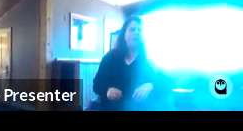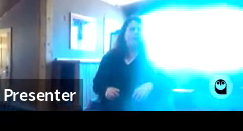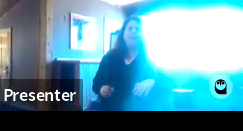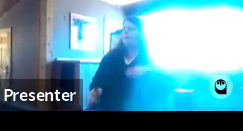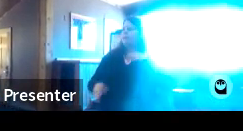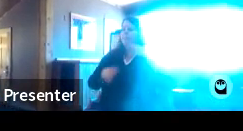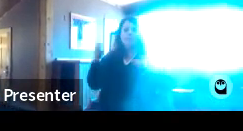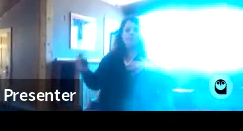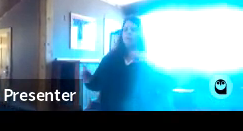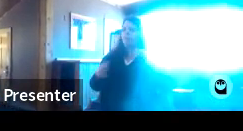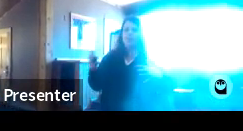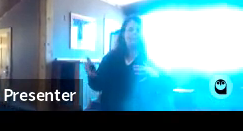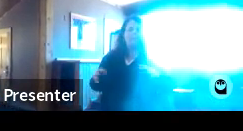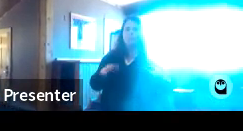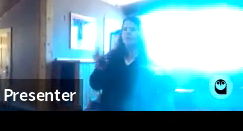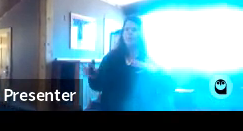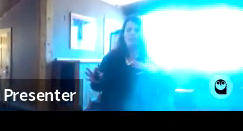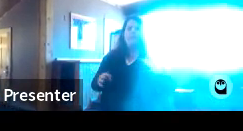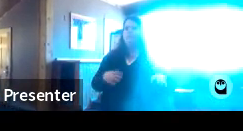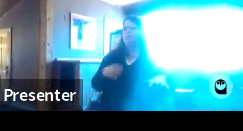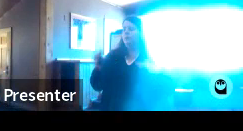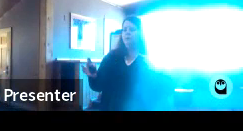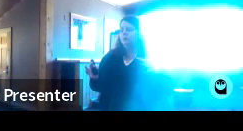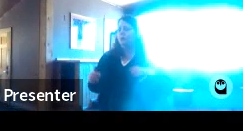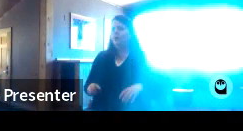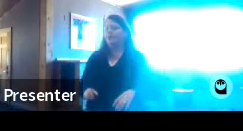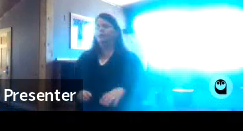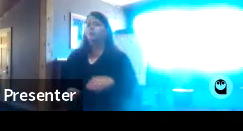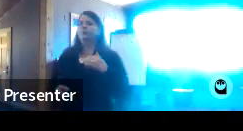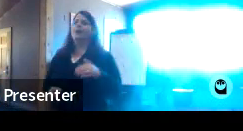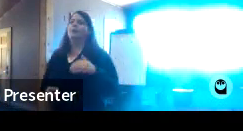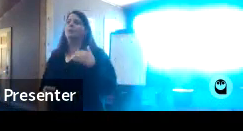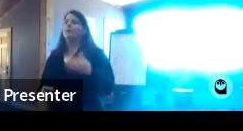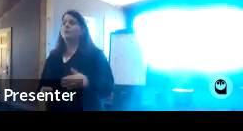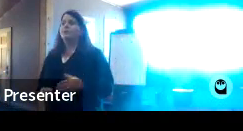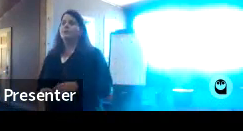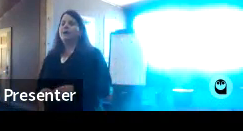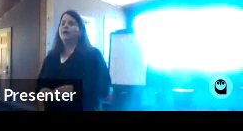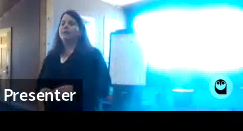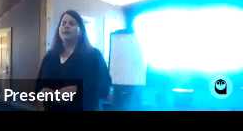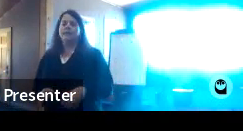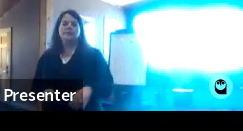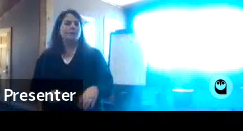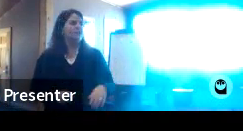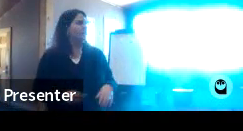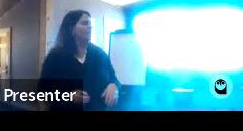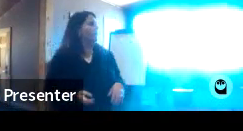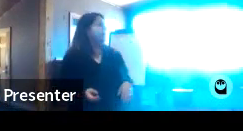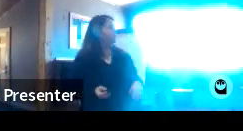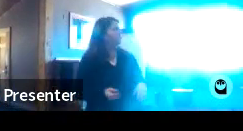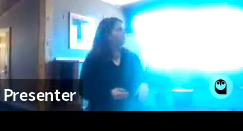this. And then the prosecutor will, you know, will do notice. We'll walk through that when we use you as an